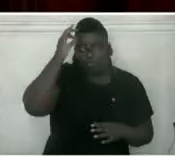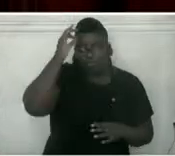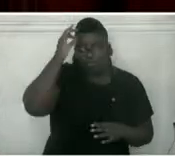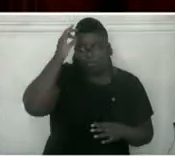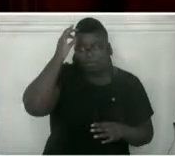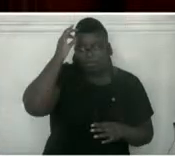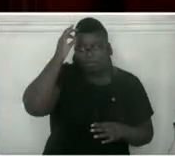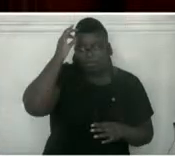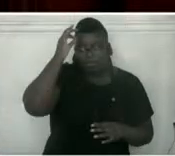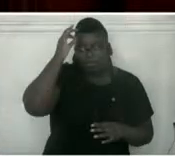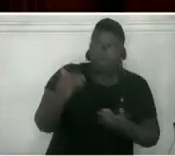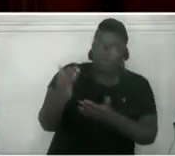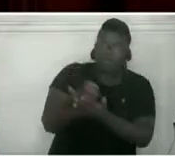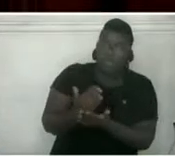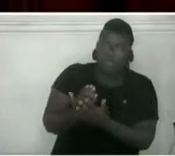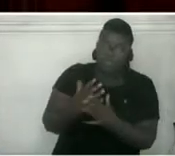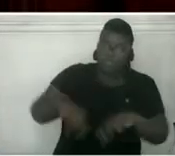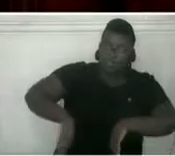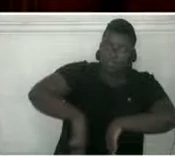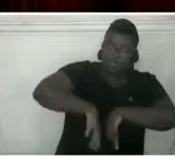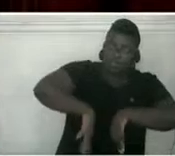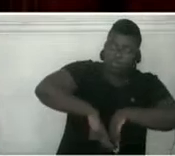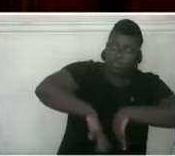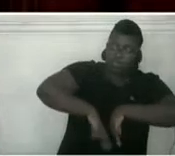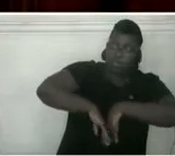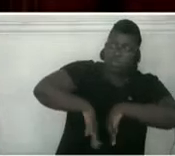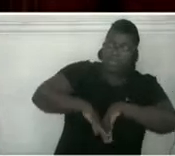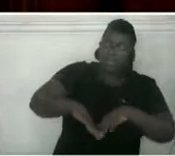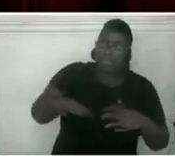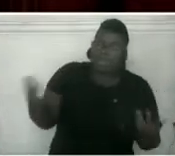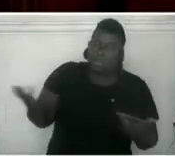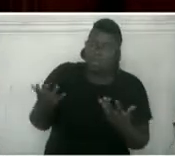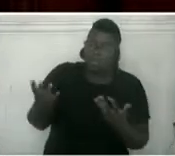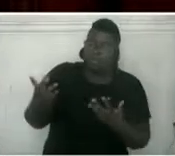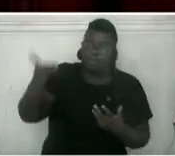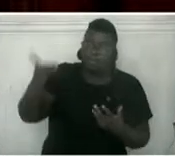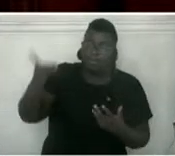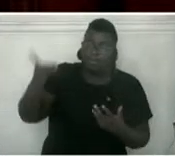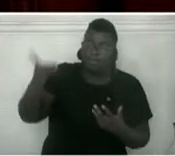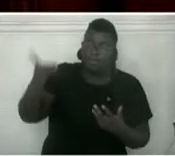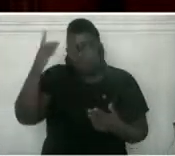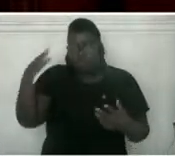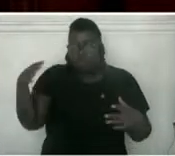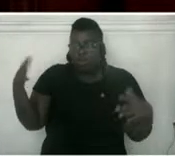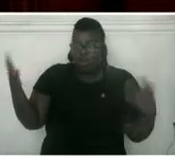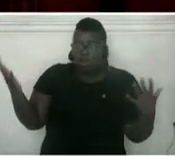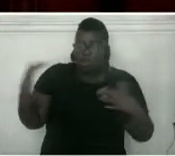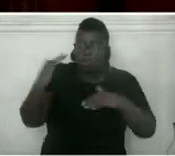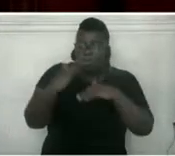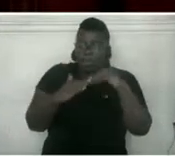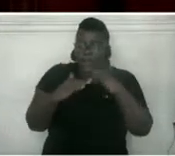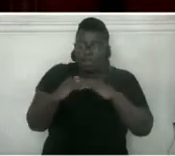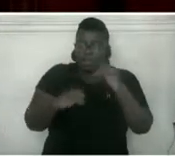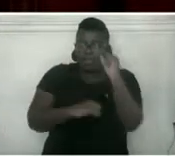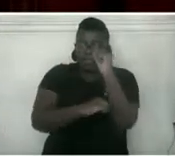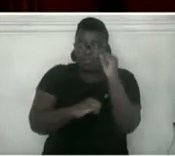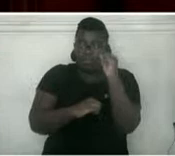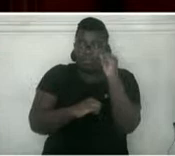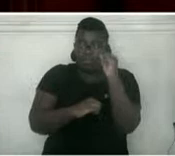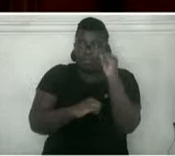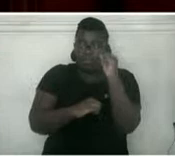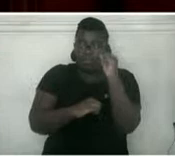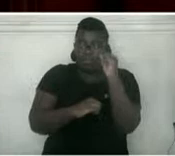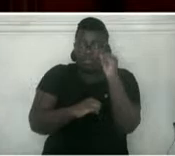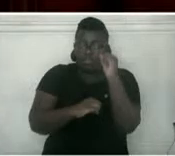ukuthuthwa kadoti eThekwini, kungaba ukwakhiwa kwezakhiwo ezinkulu. Isiphatha kabi